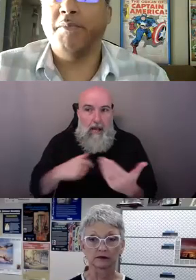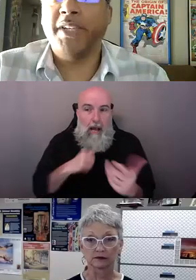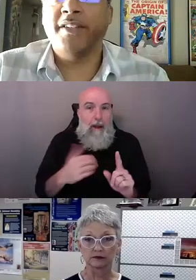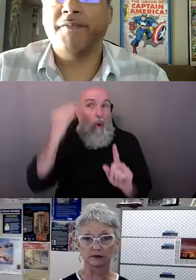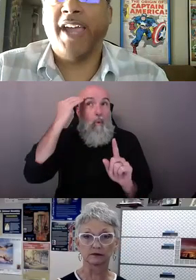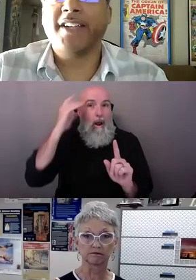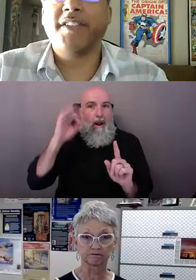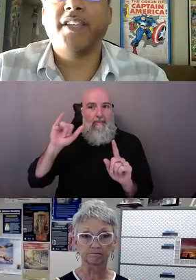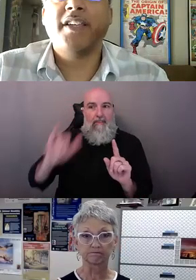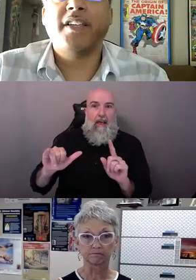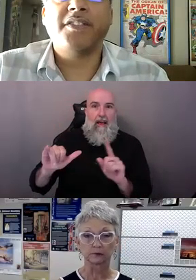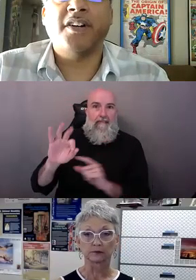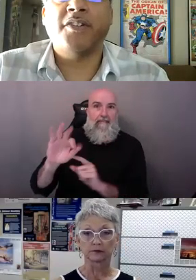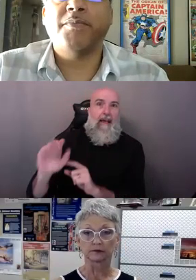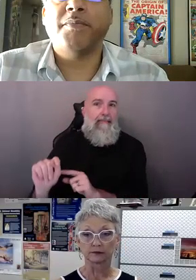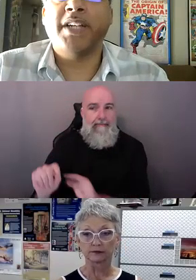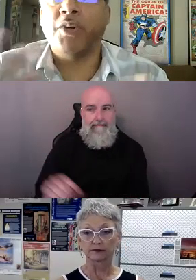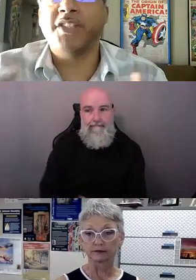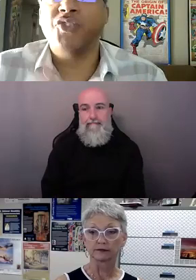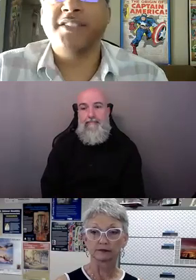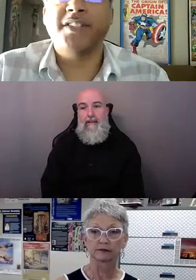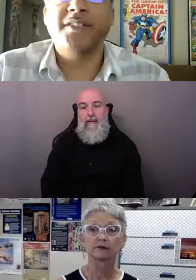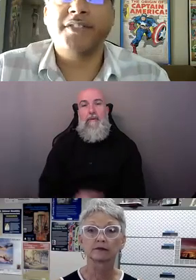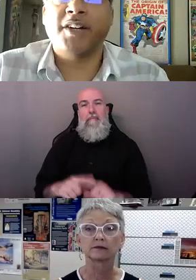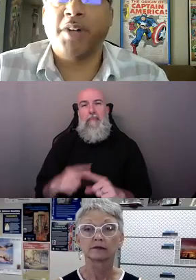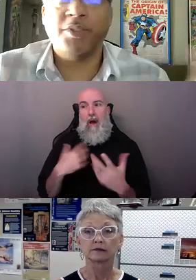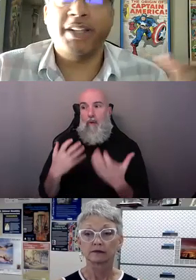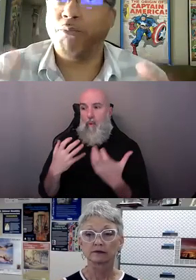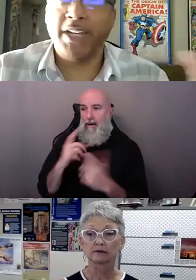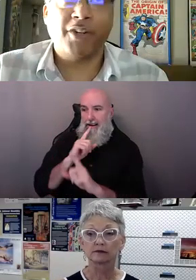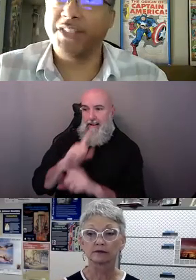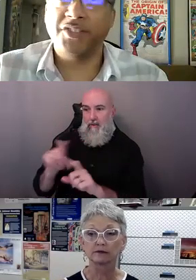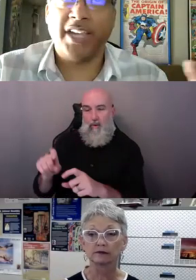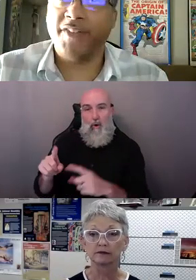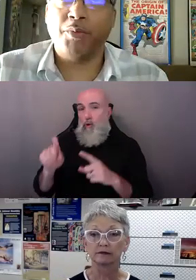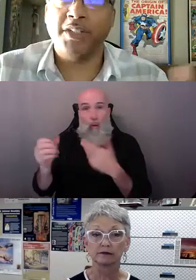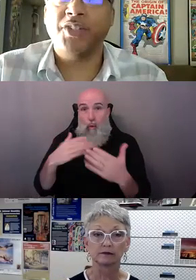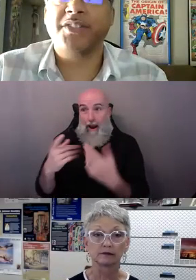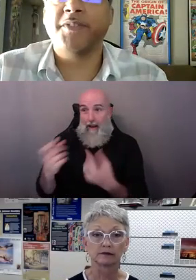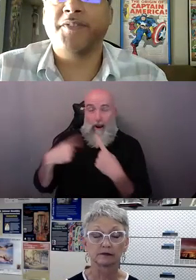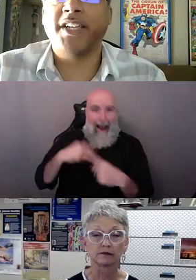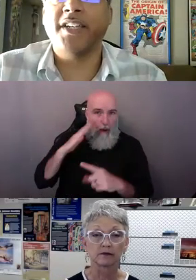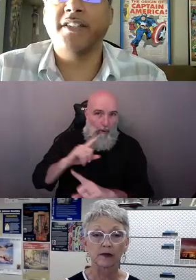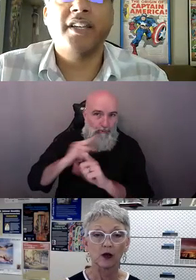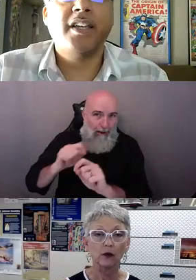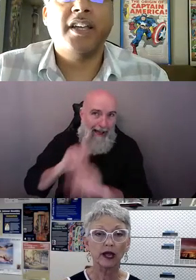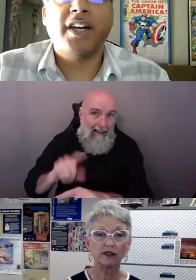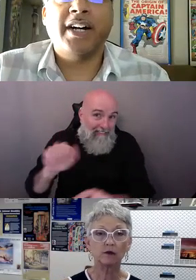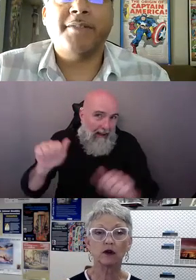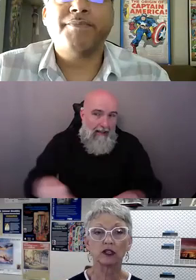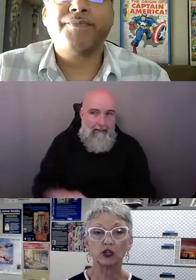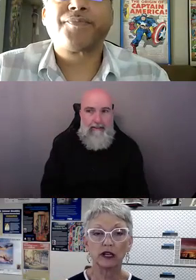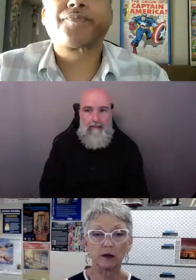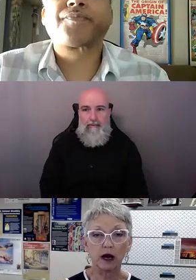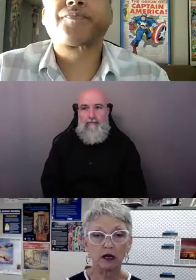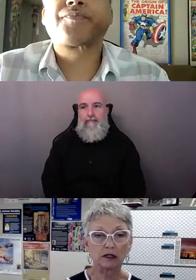that being a fact. So, but I want to address it. So I want to, whatever questions you have, I will address them if I can. We have some